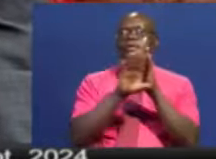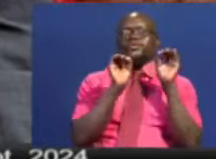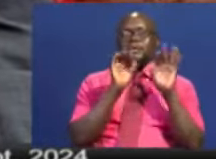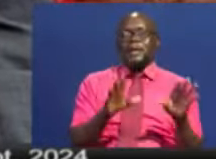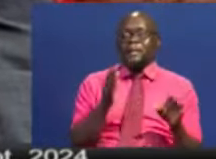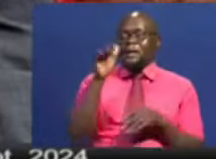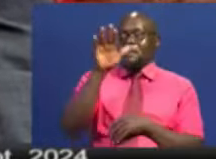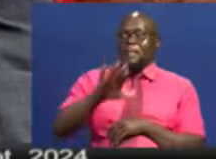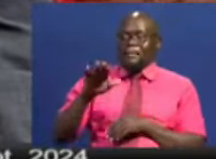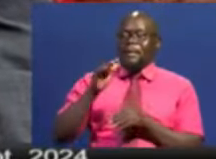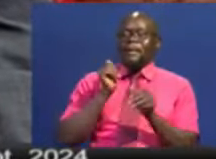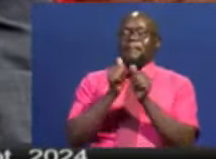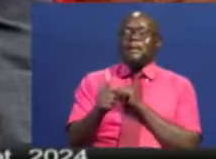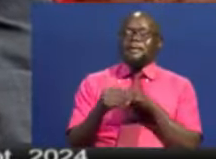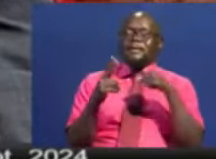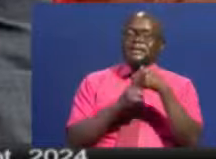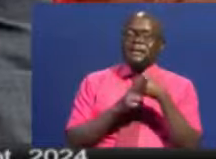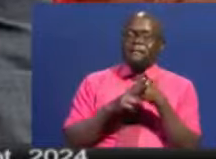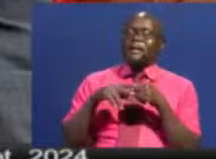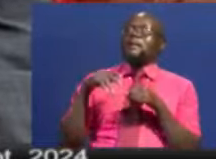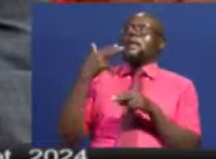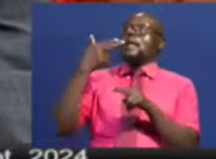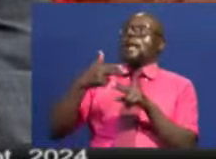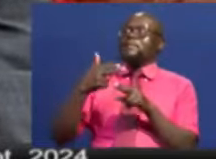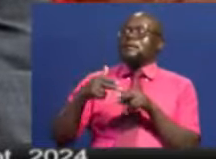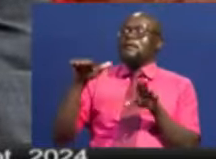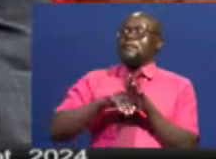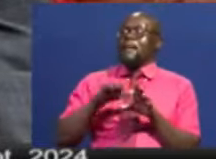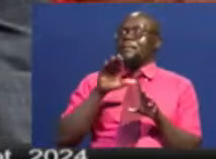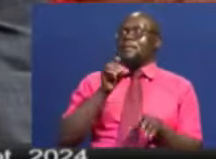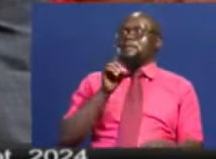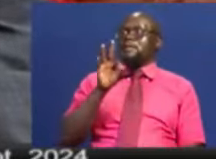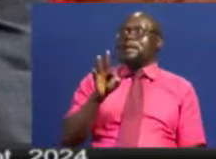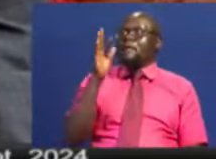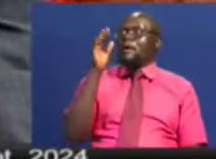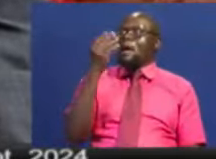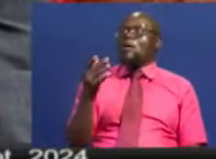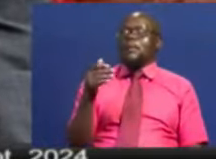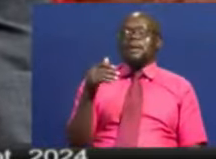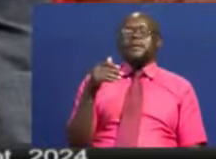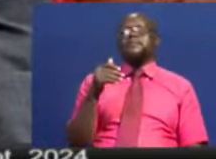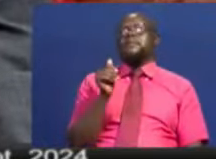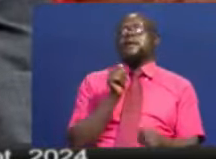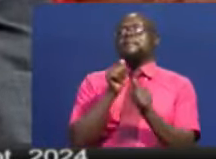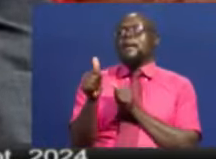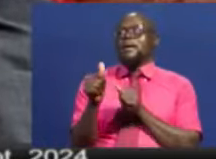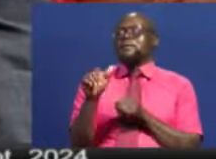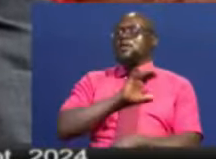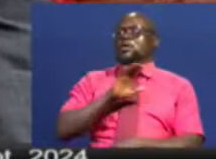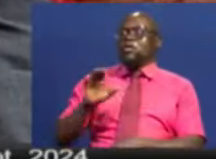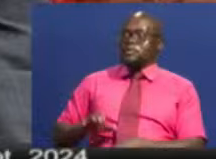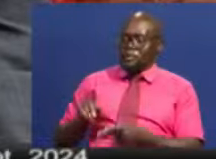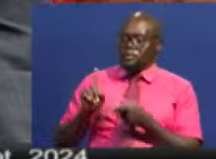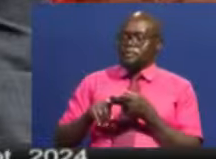Parliament passes seven names of members of the CDF committee, Mr. Speaker. How many names do we pass here? We pass even names of